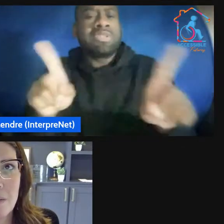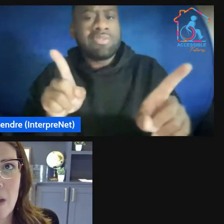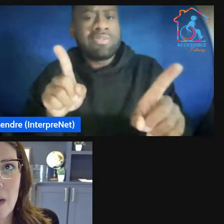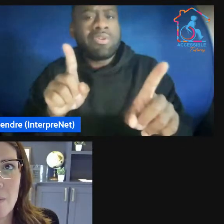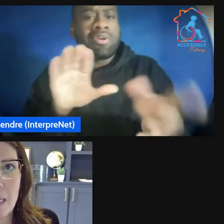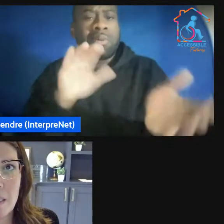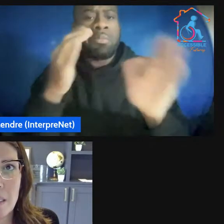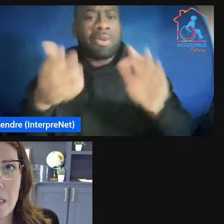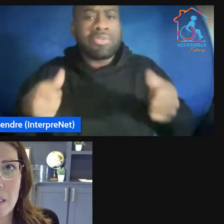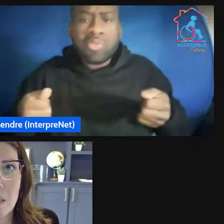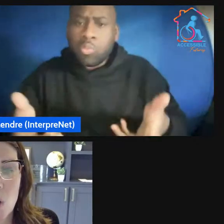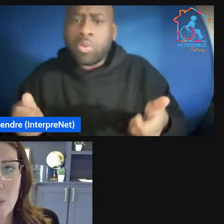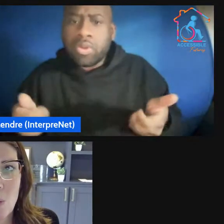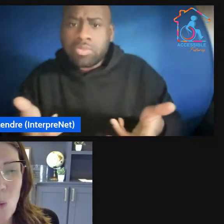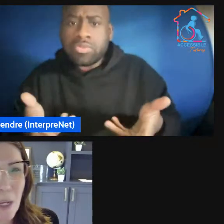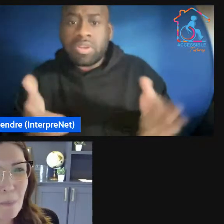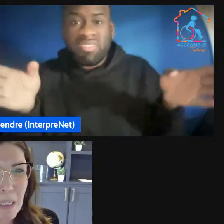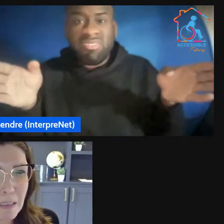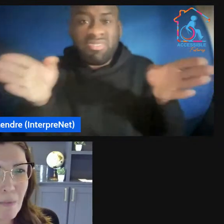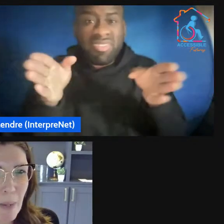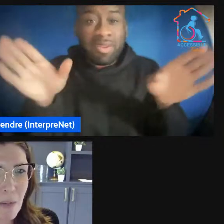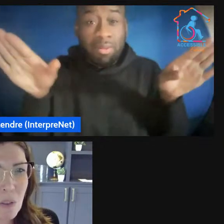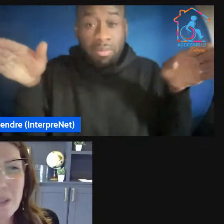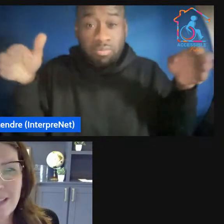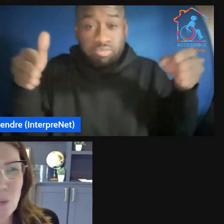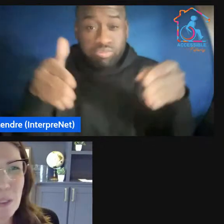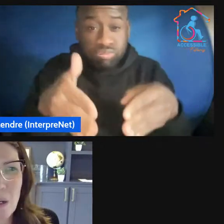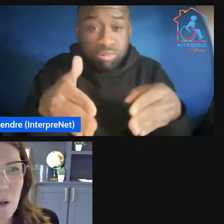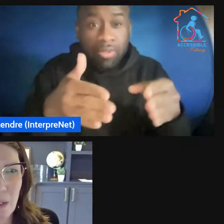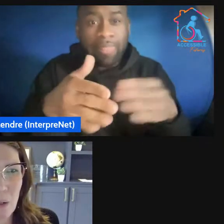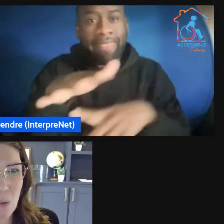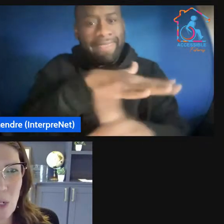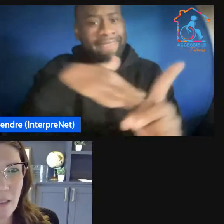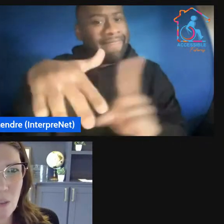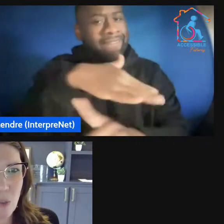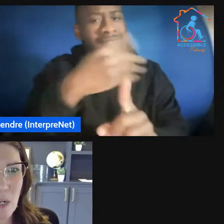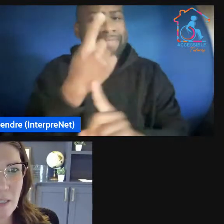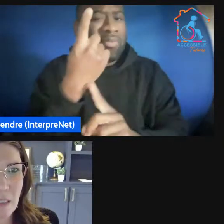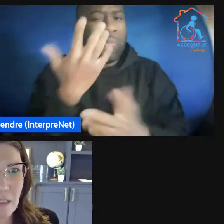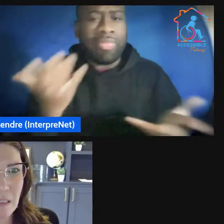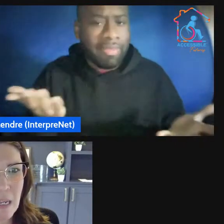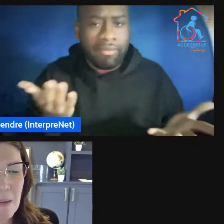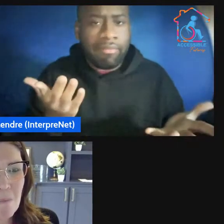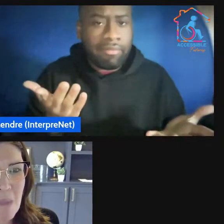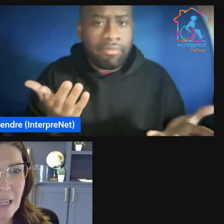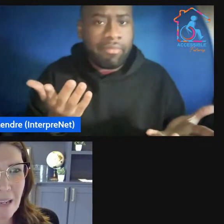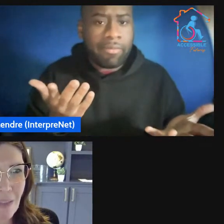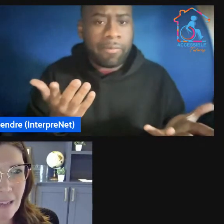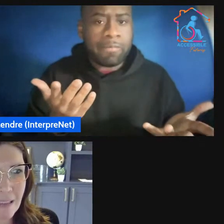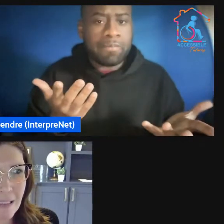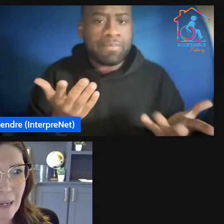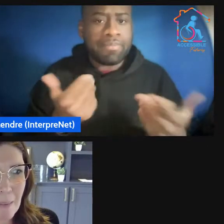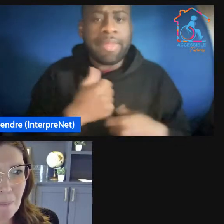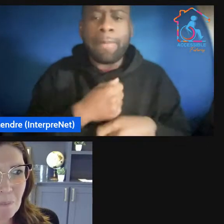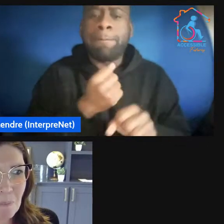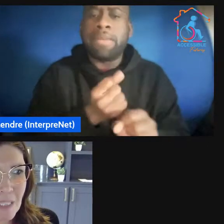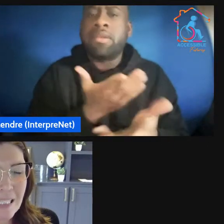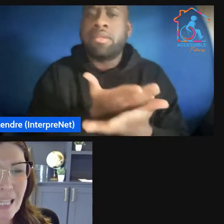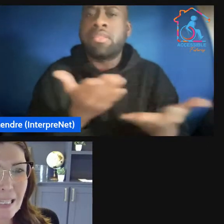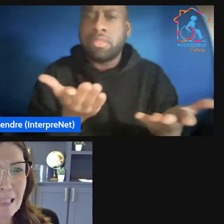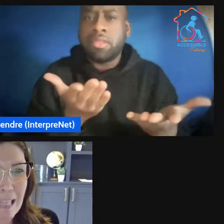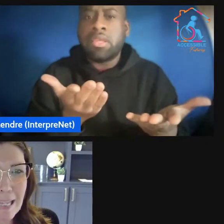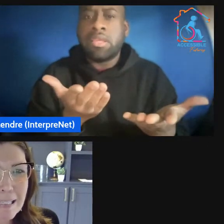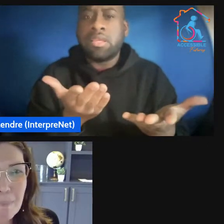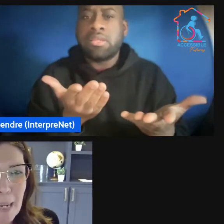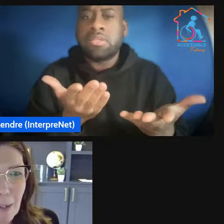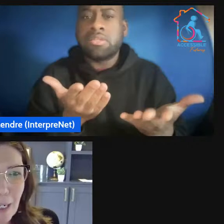navigating the environment is only one piece of the puzzle. And that's really all the code tries to address, is making things